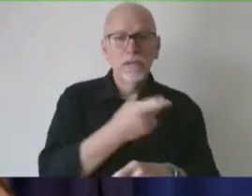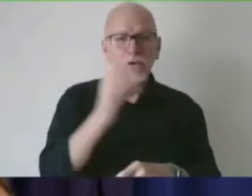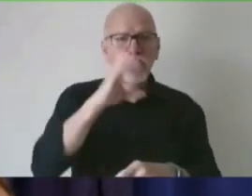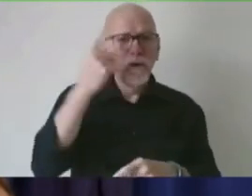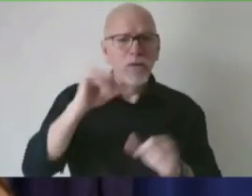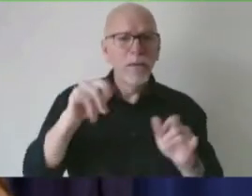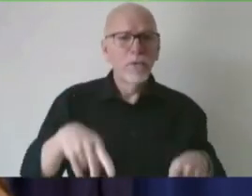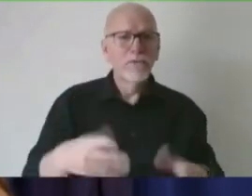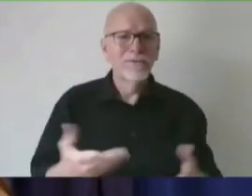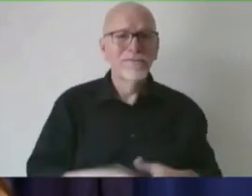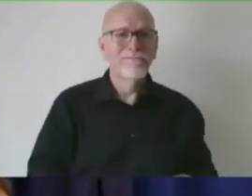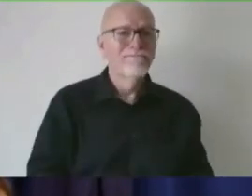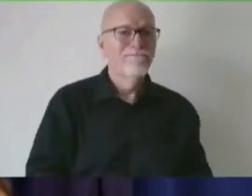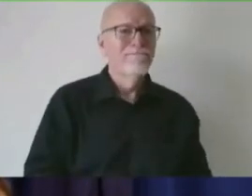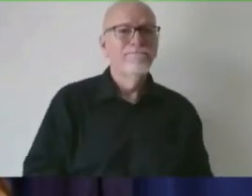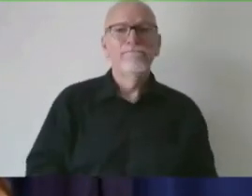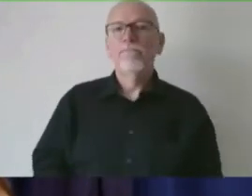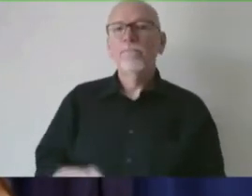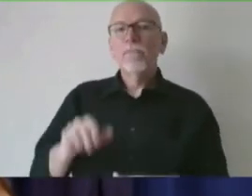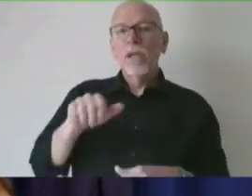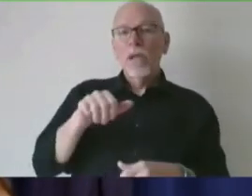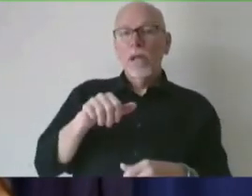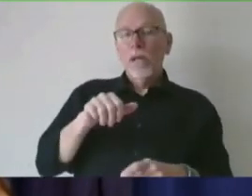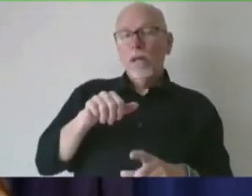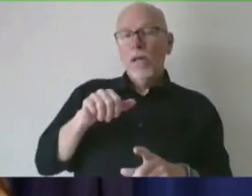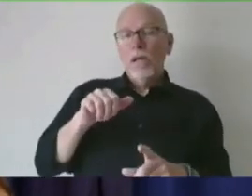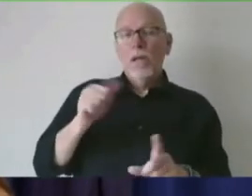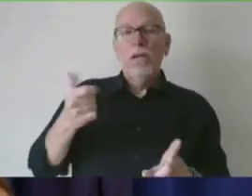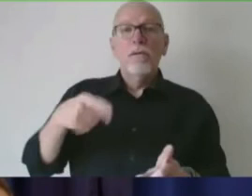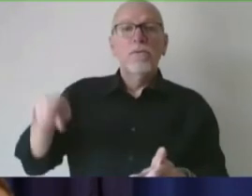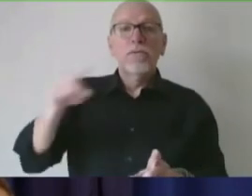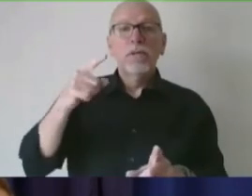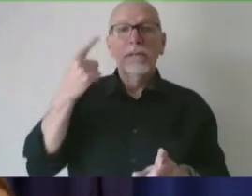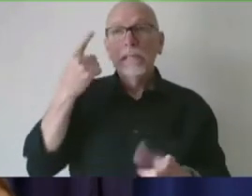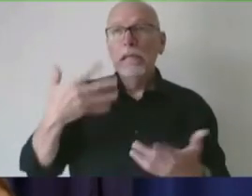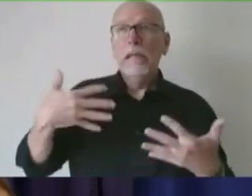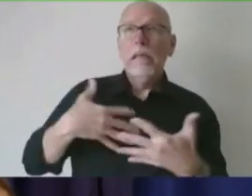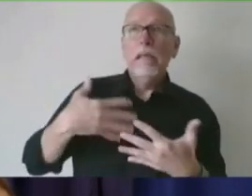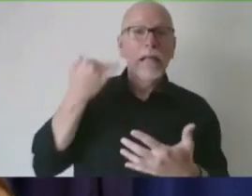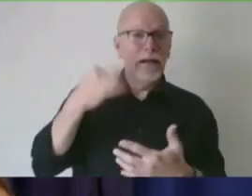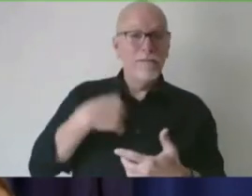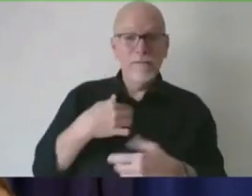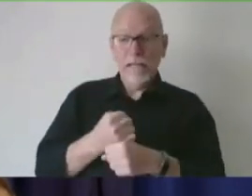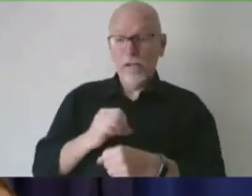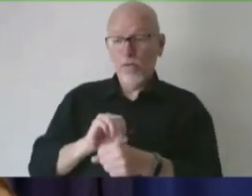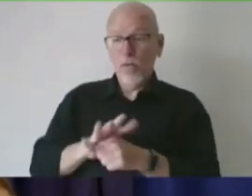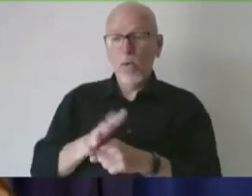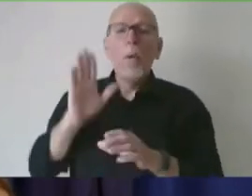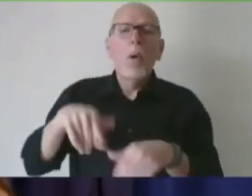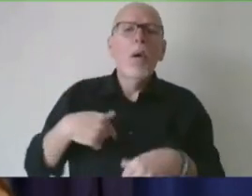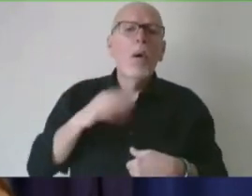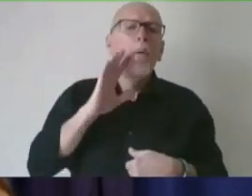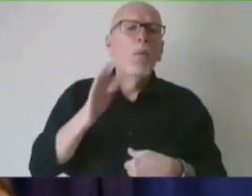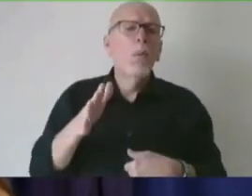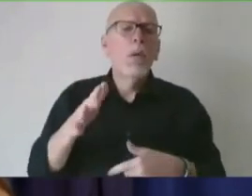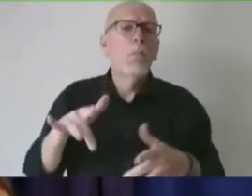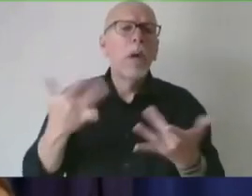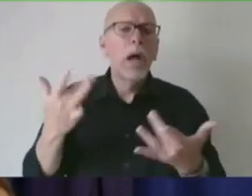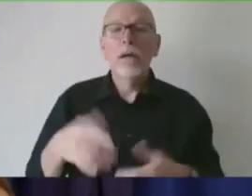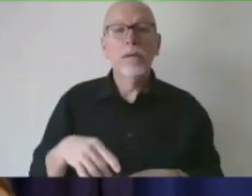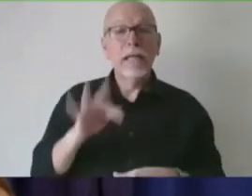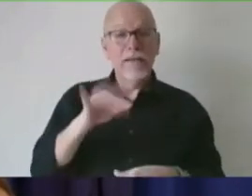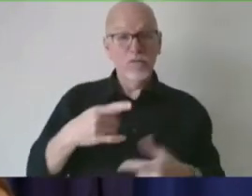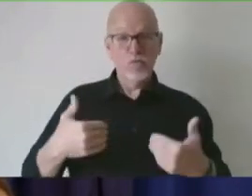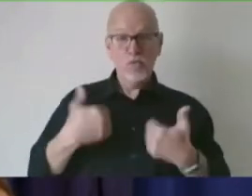person. Others think that they are invincible, or that if they get COVID, they will have a mild case. While it is true that if you are young